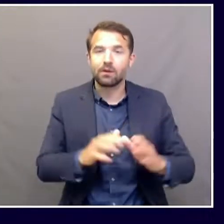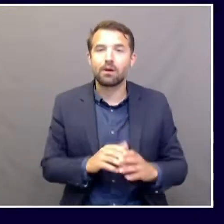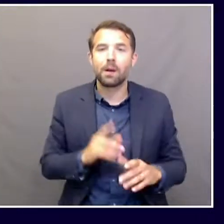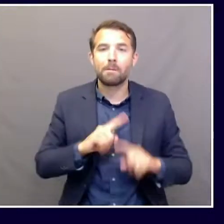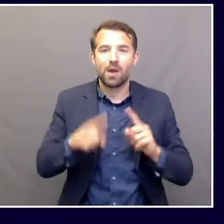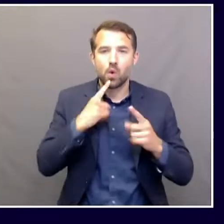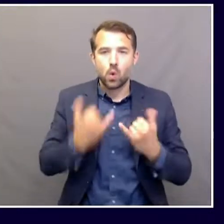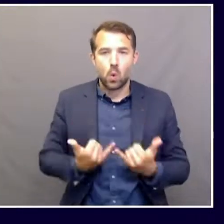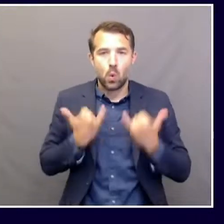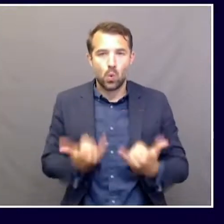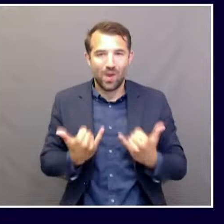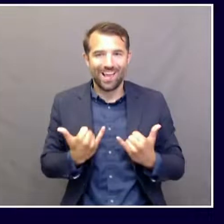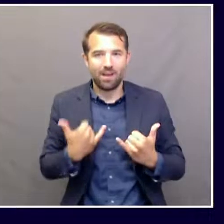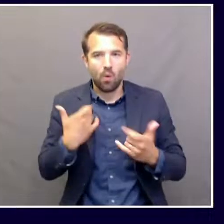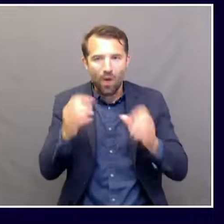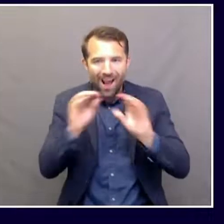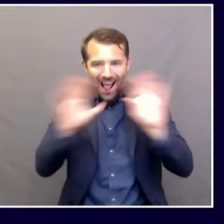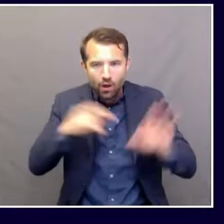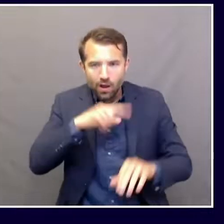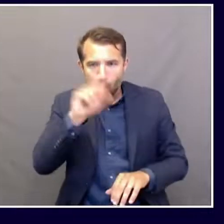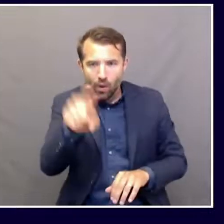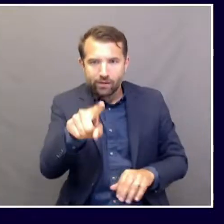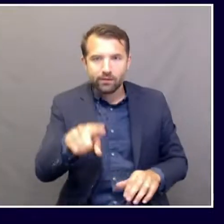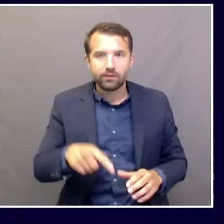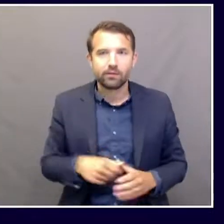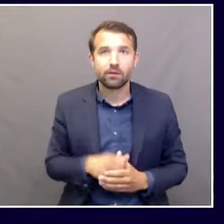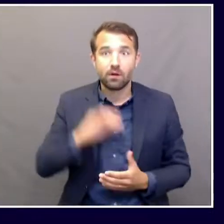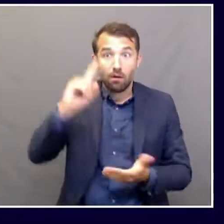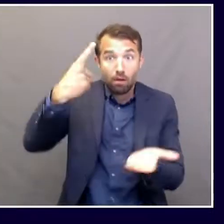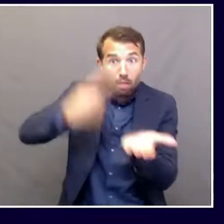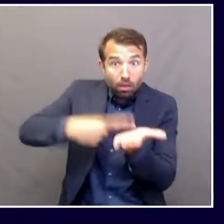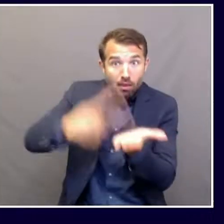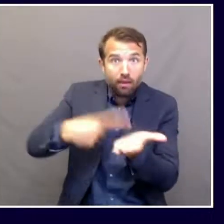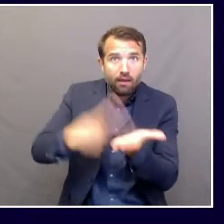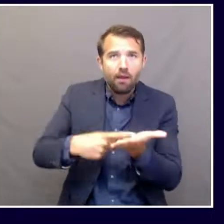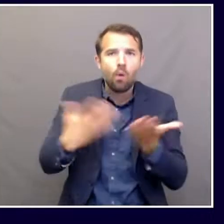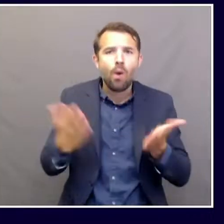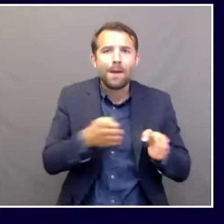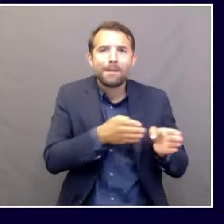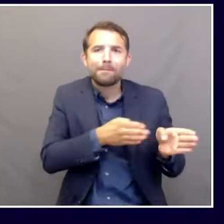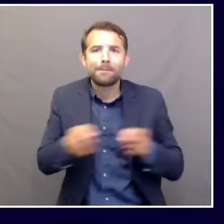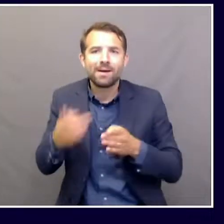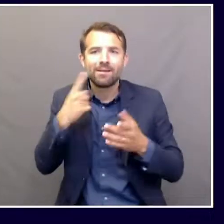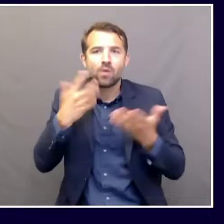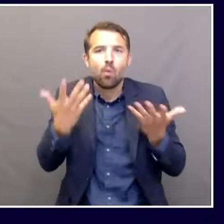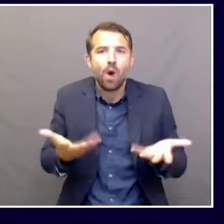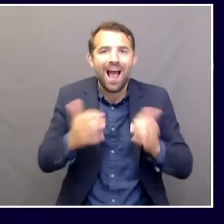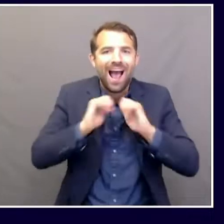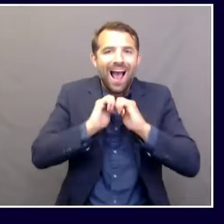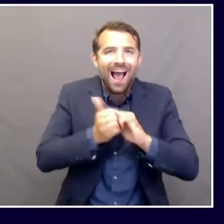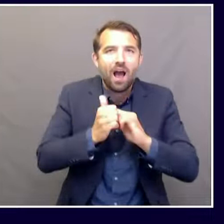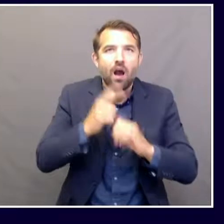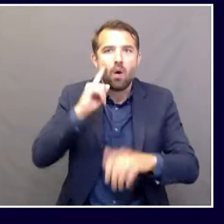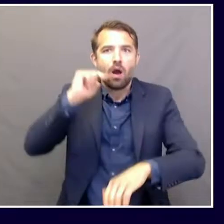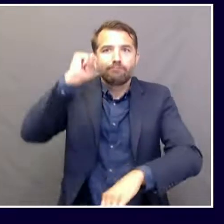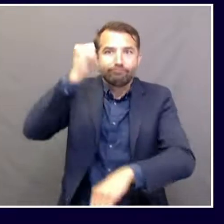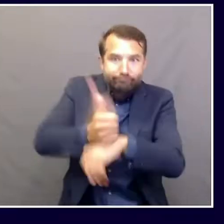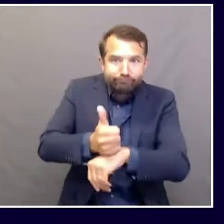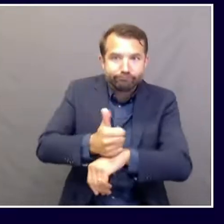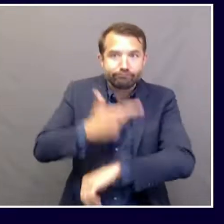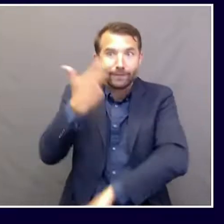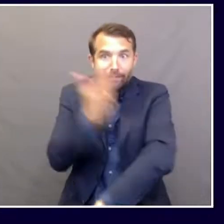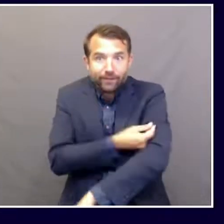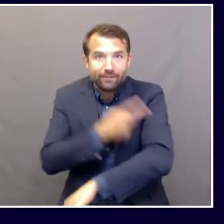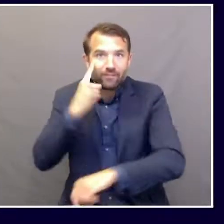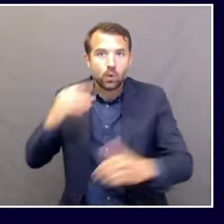is there conversations about that happening down the road and how it will be deployed? I think what